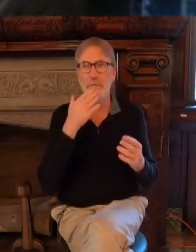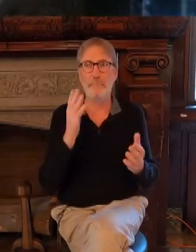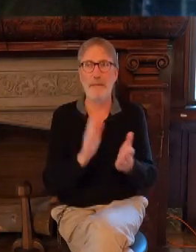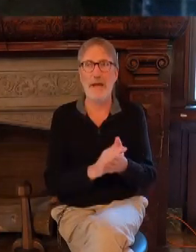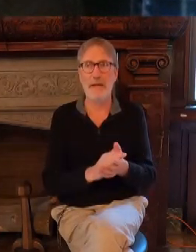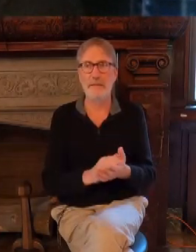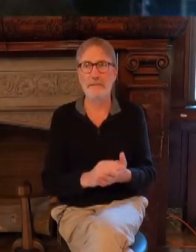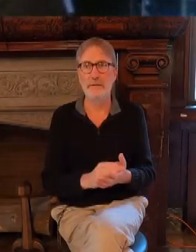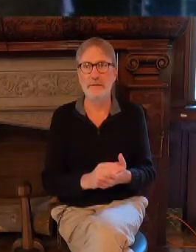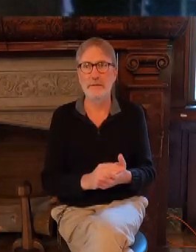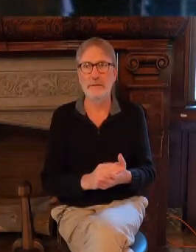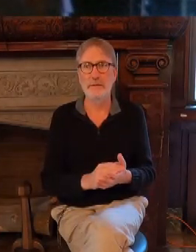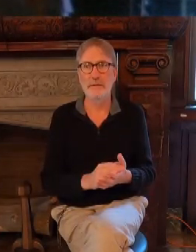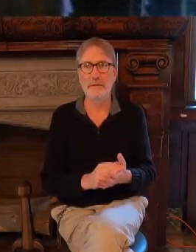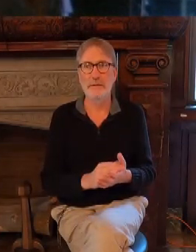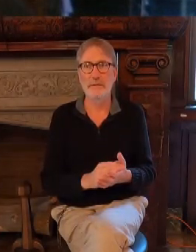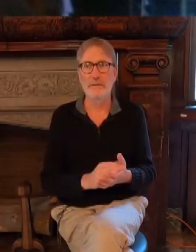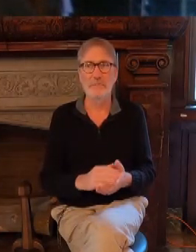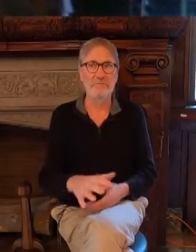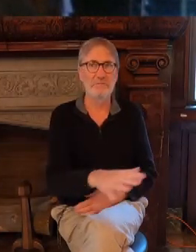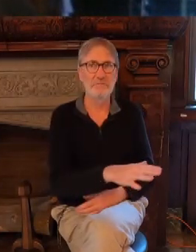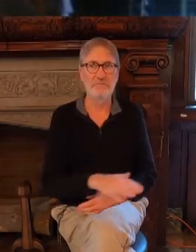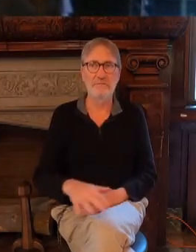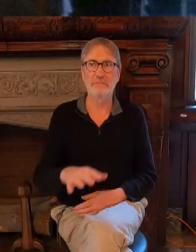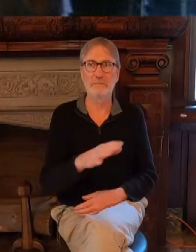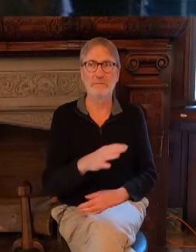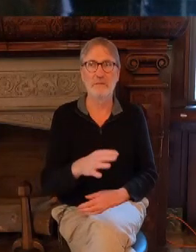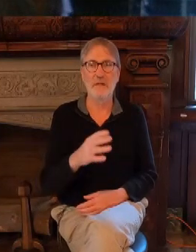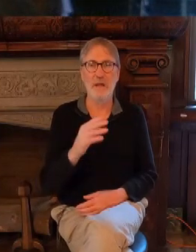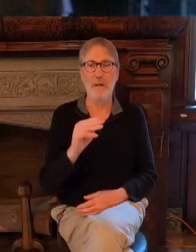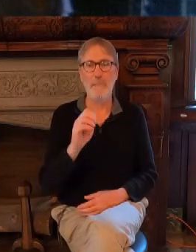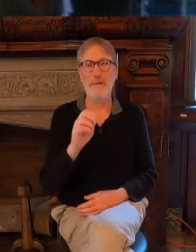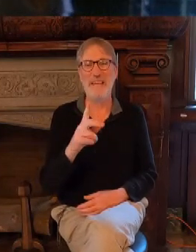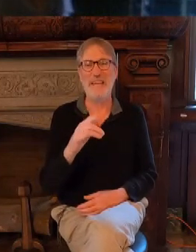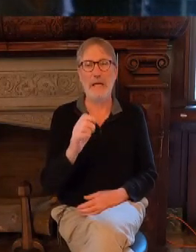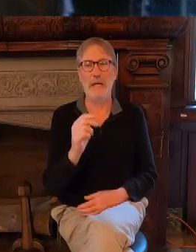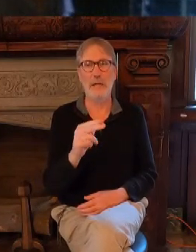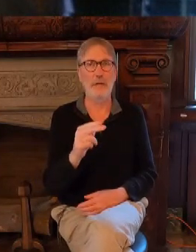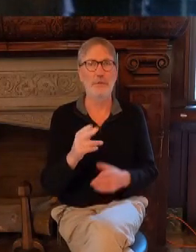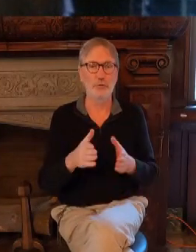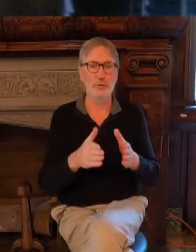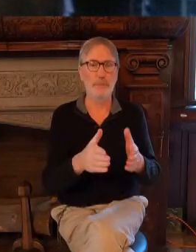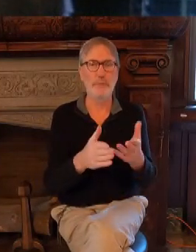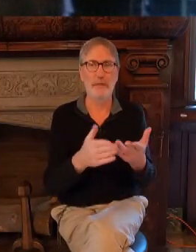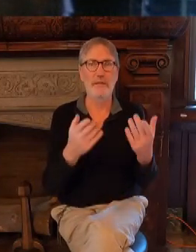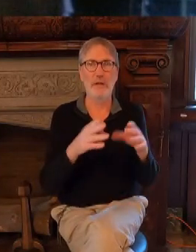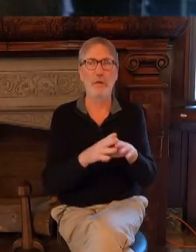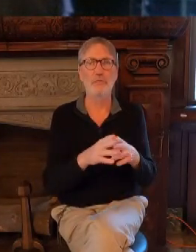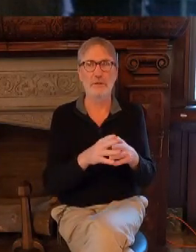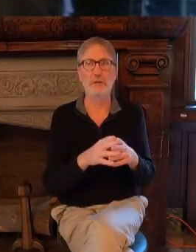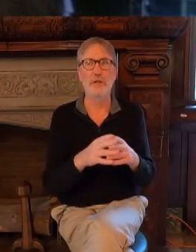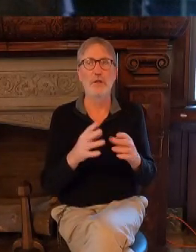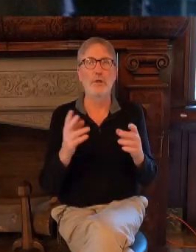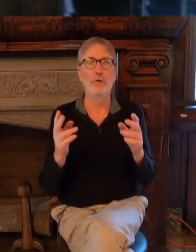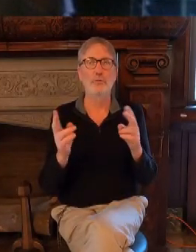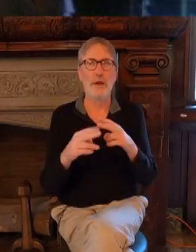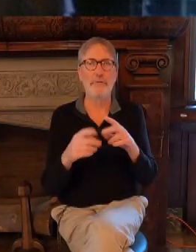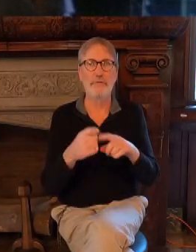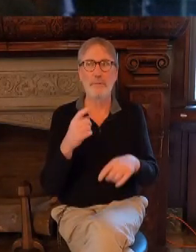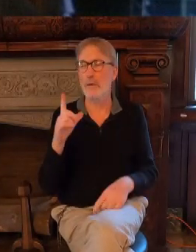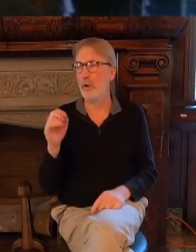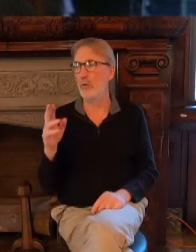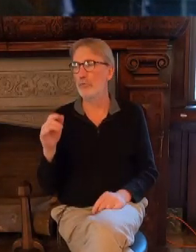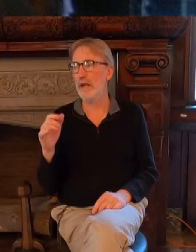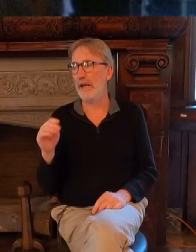very badly deteriorated and hardly abused medium strip that closes off traffic from Lorraine and Boyle